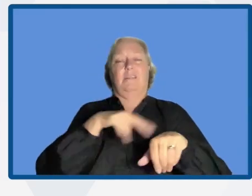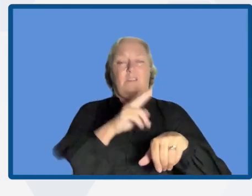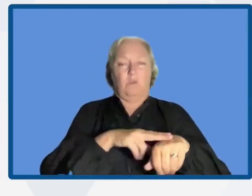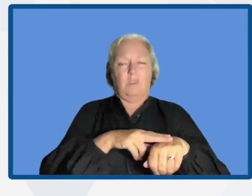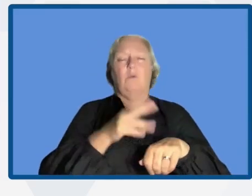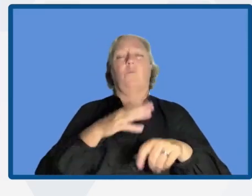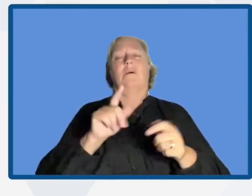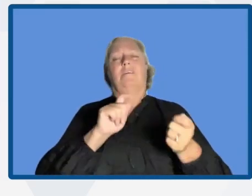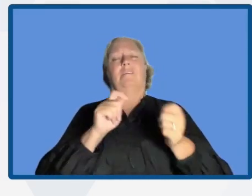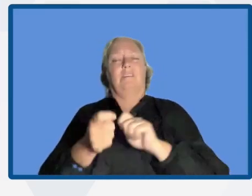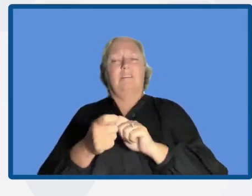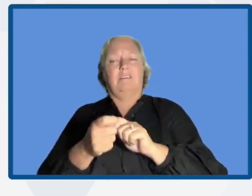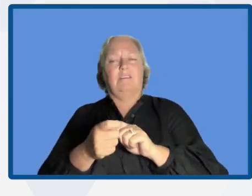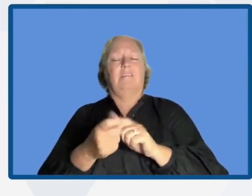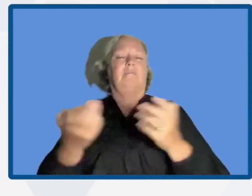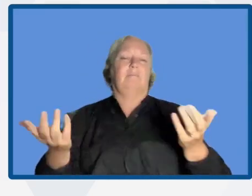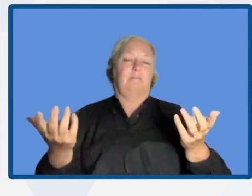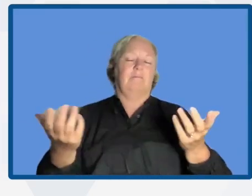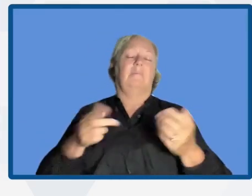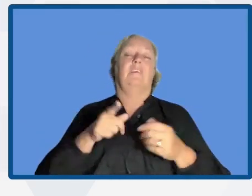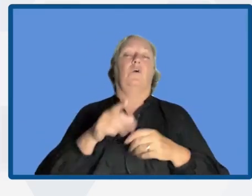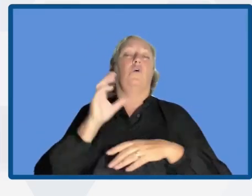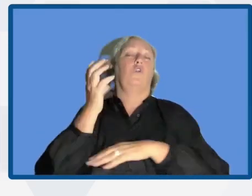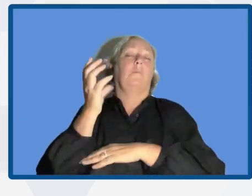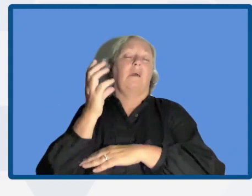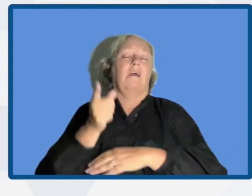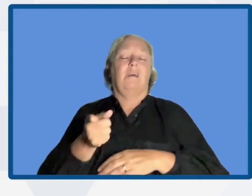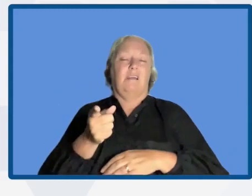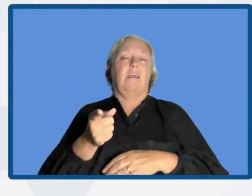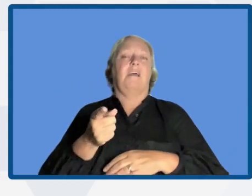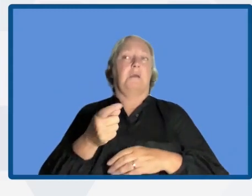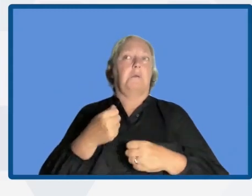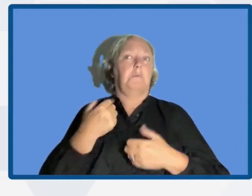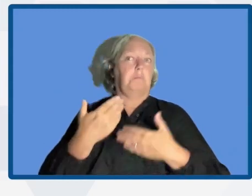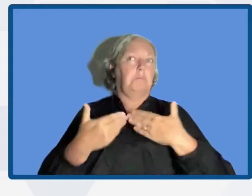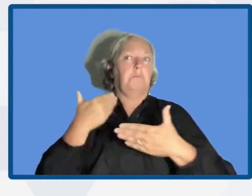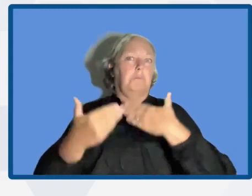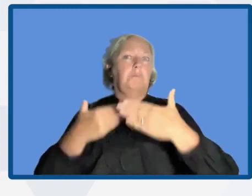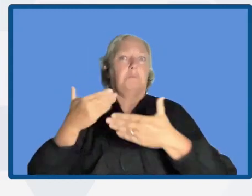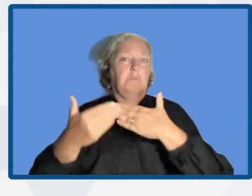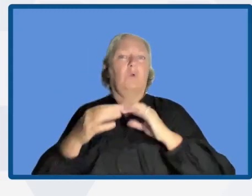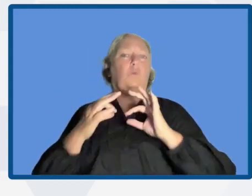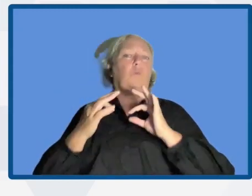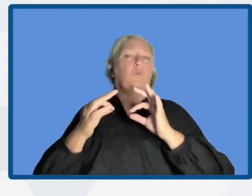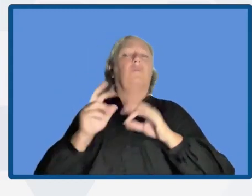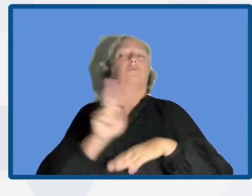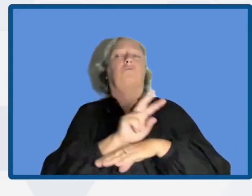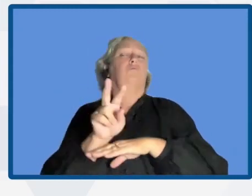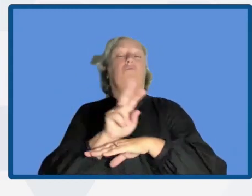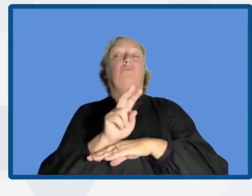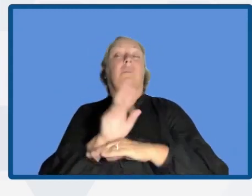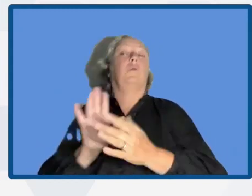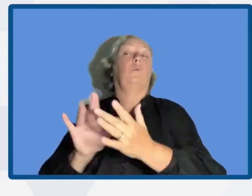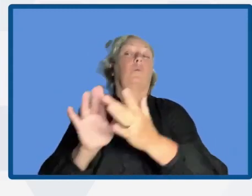climate variability. Colombia has strengthened monitoring networks and early warning systems at the